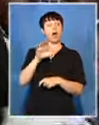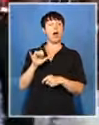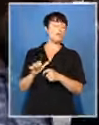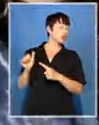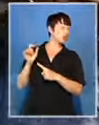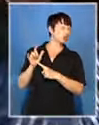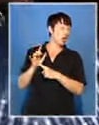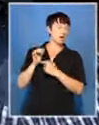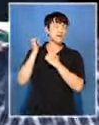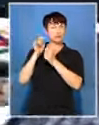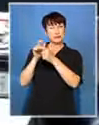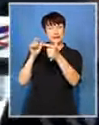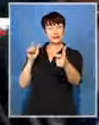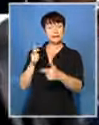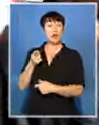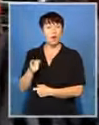Amanda!